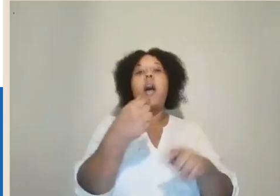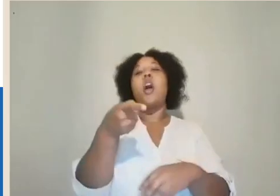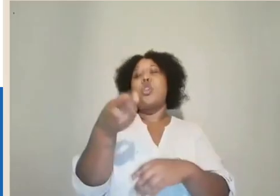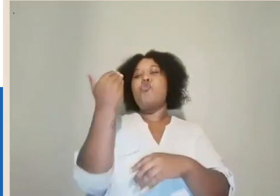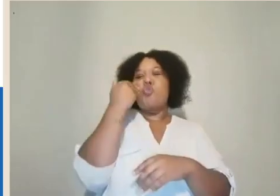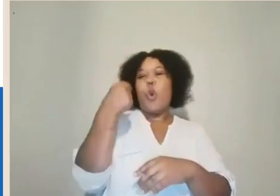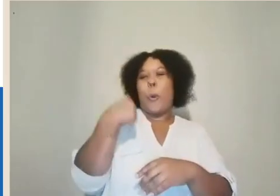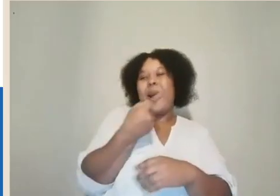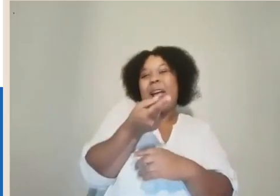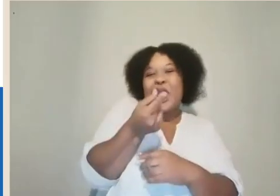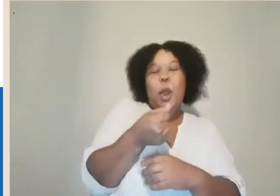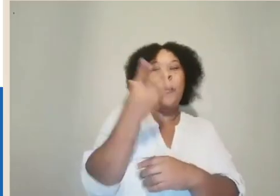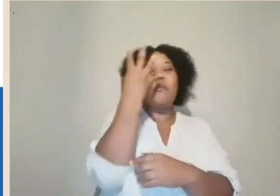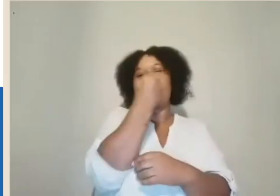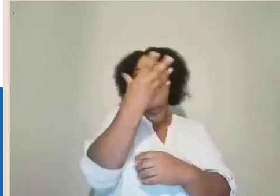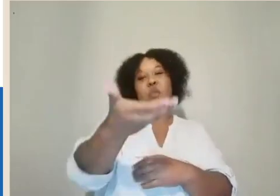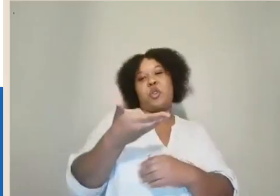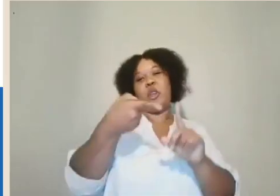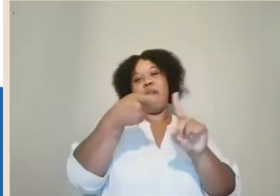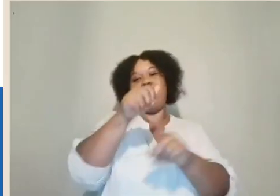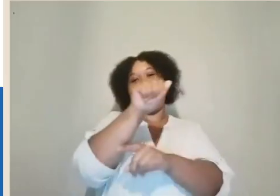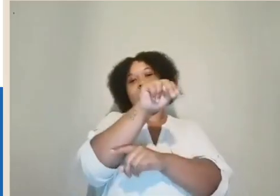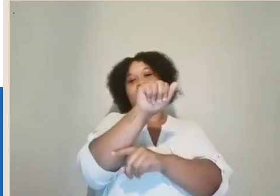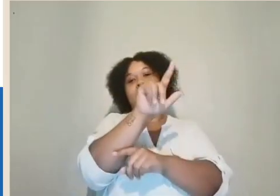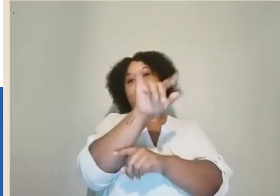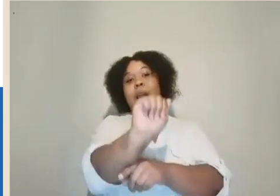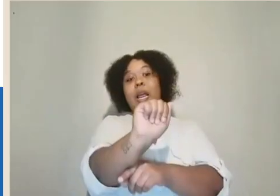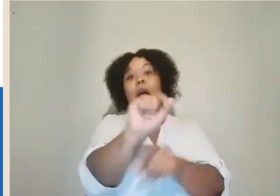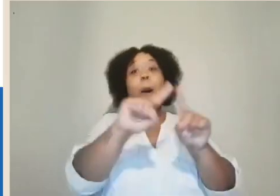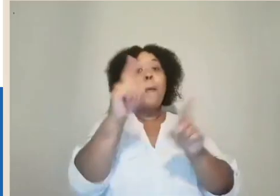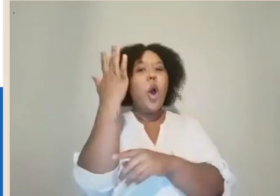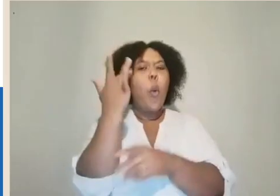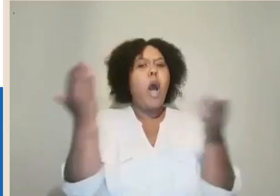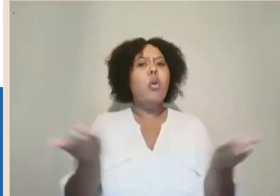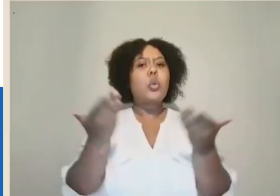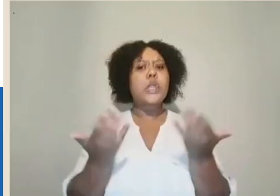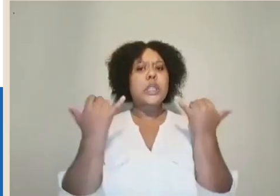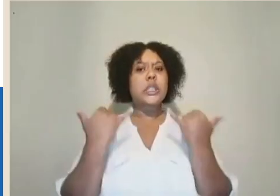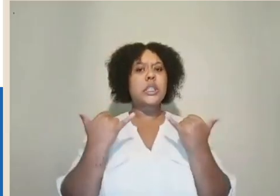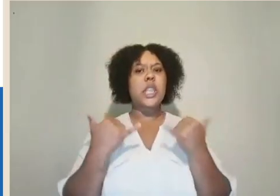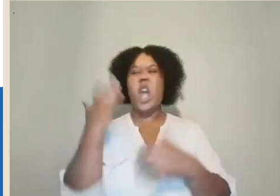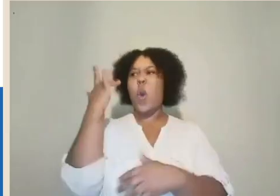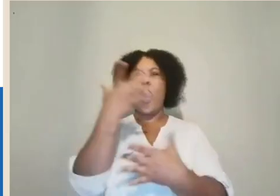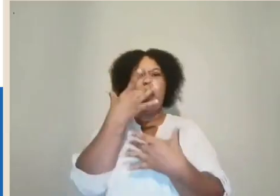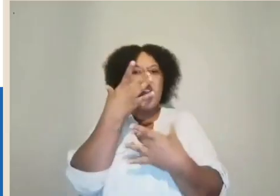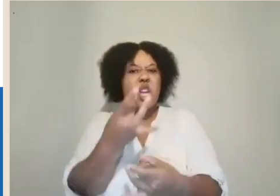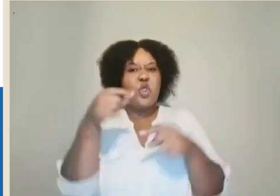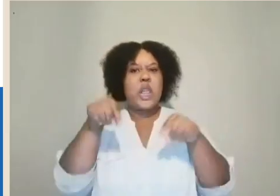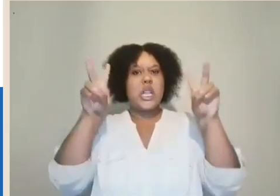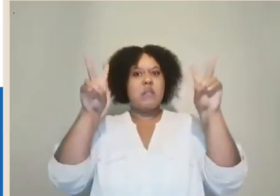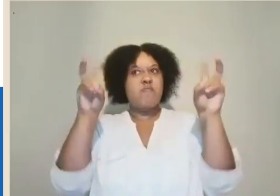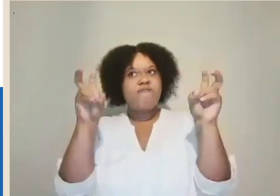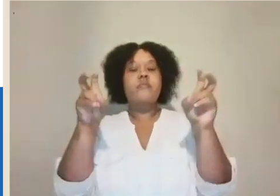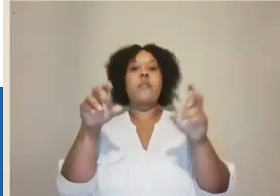from that beautiful introduction from Analia, but I'm curious about what brought us here today. What makes us interested in this topic of training high